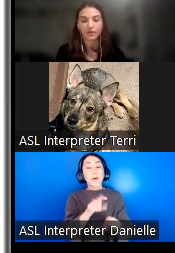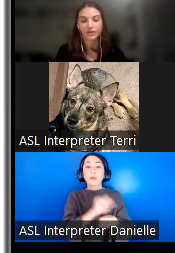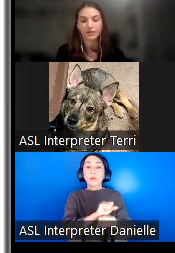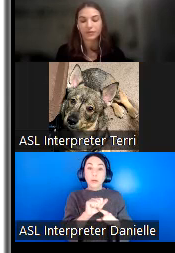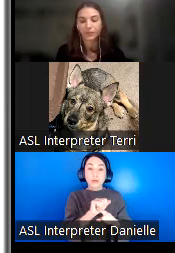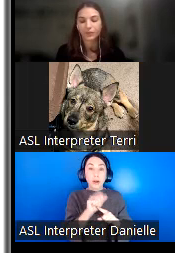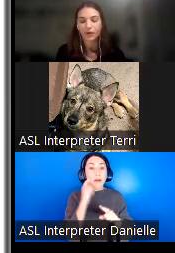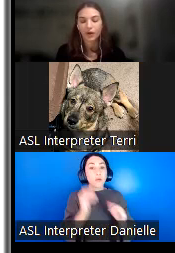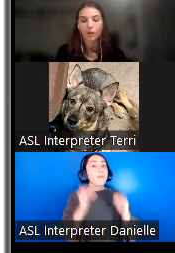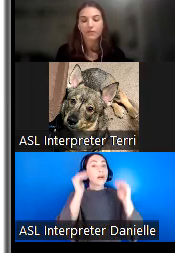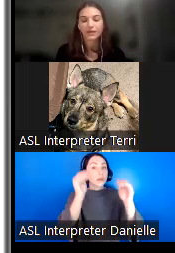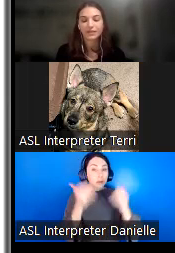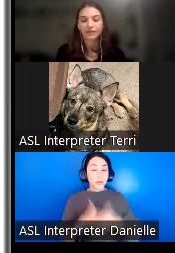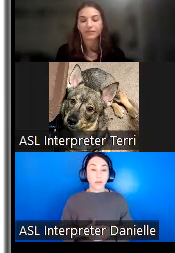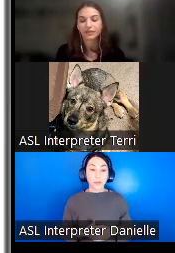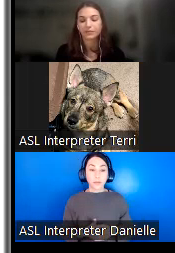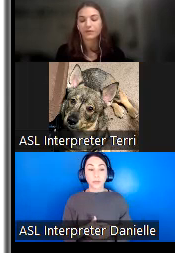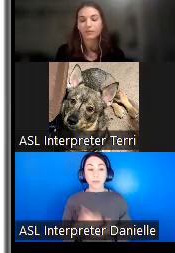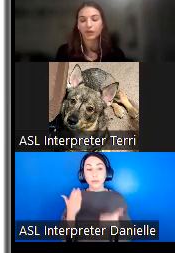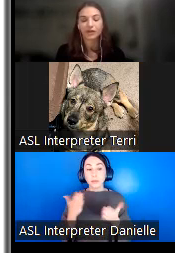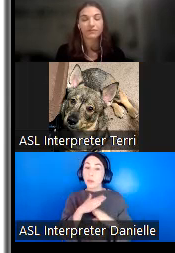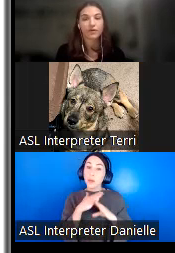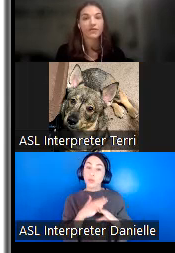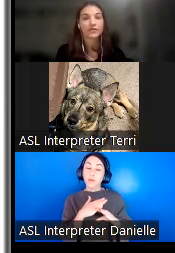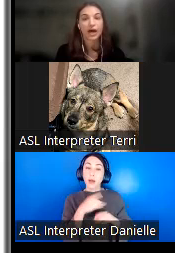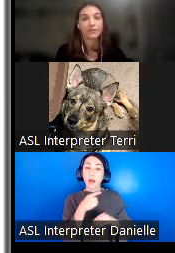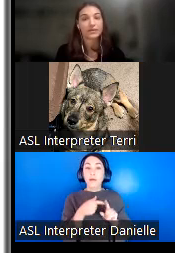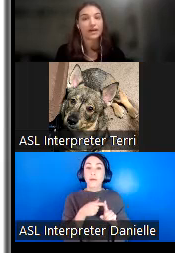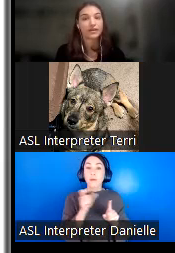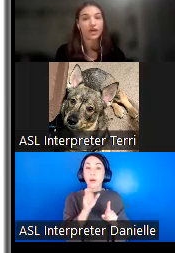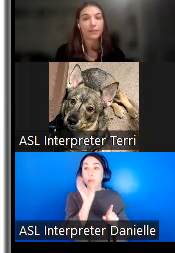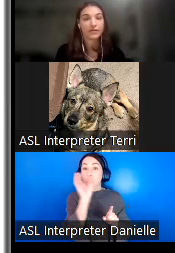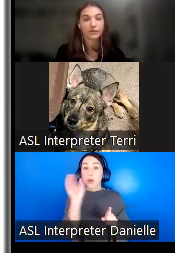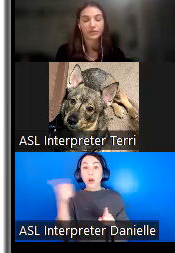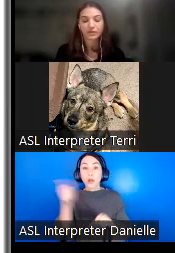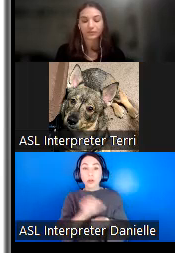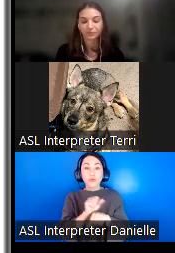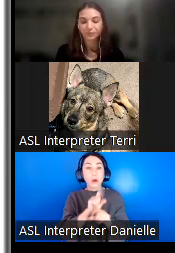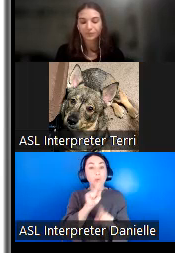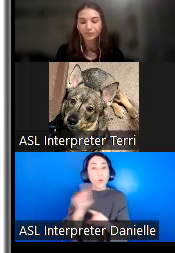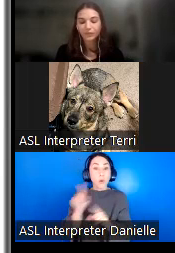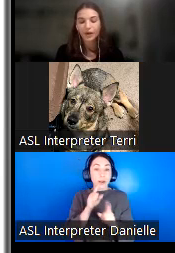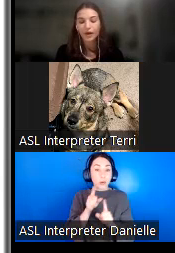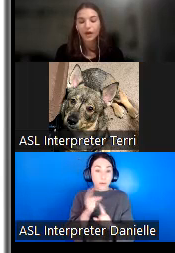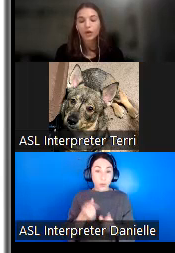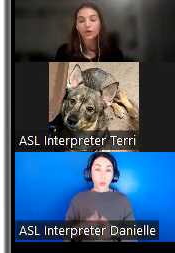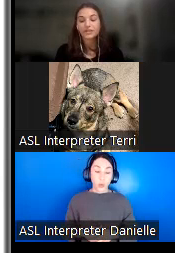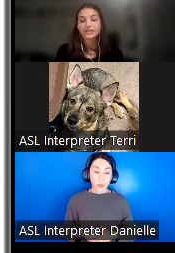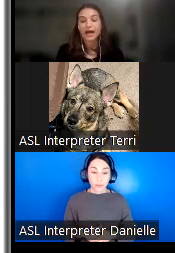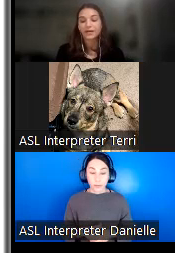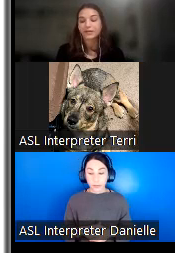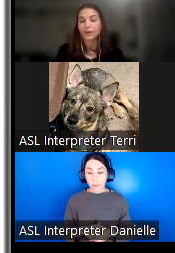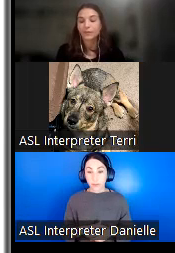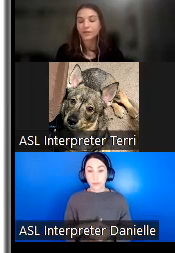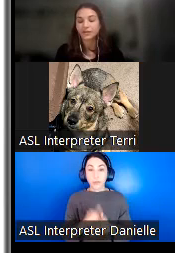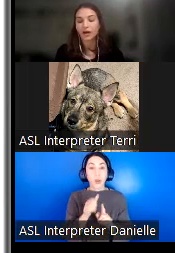advancement opportunities, or preventing the victim from looking for other jobs or attending job interviews.